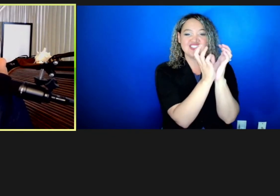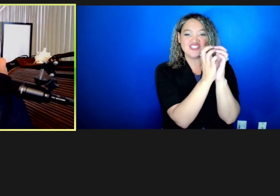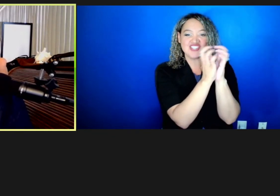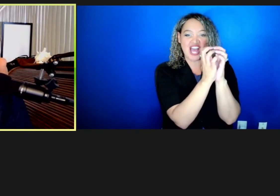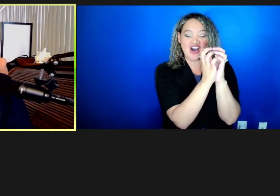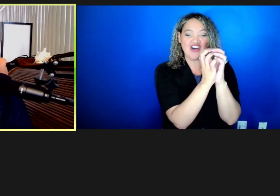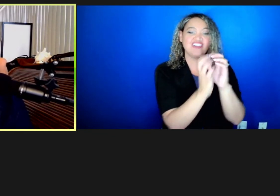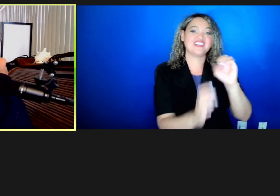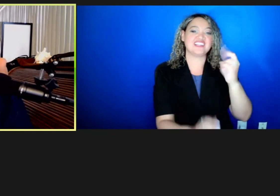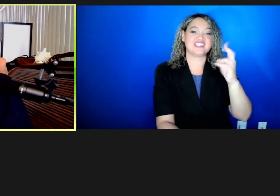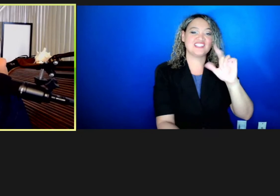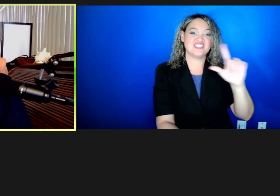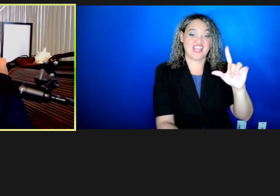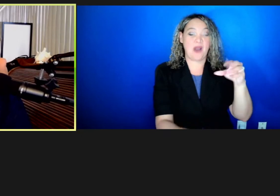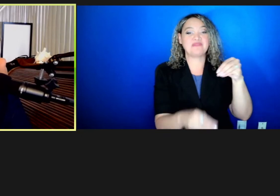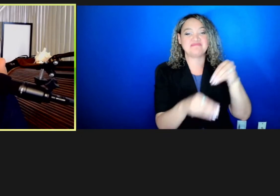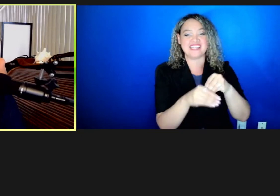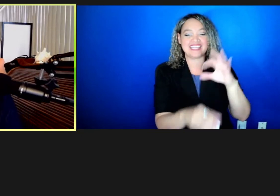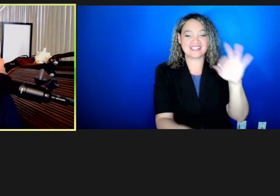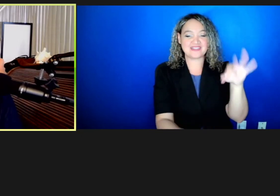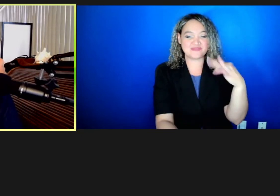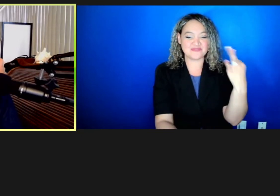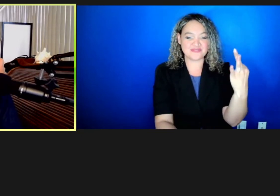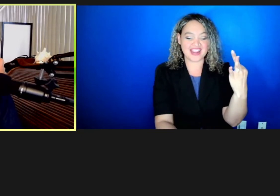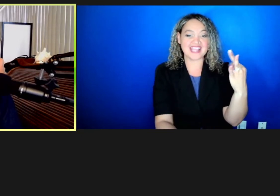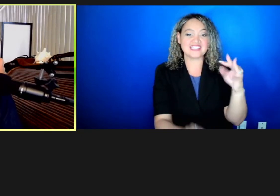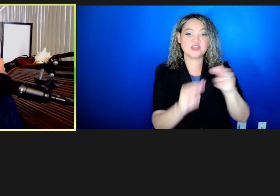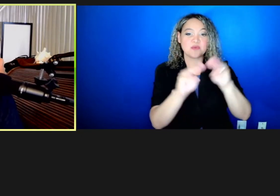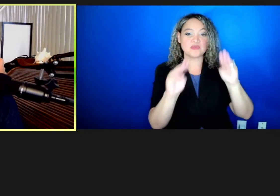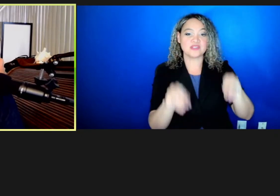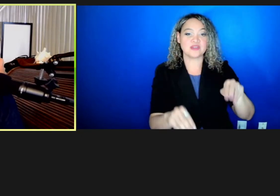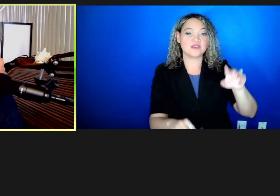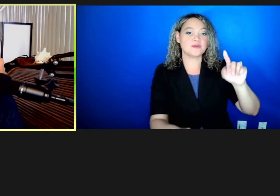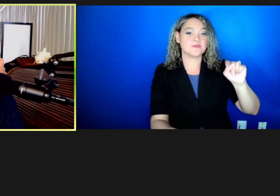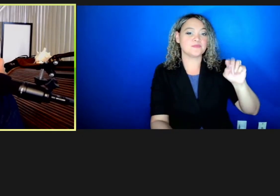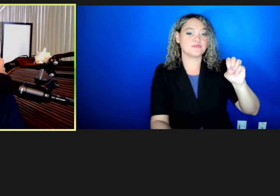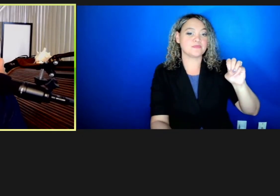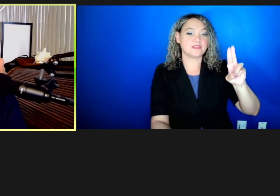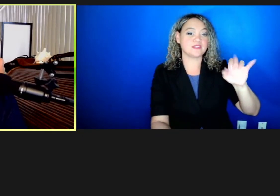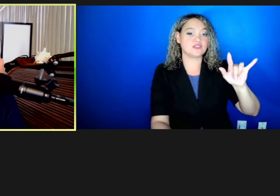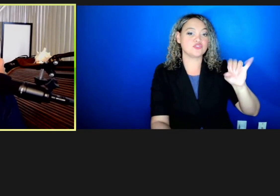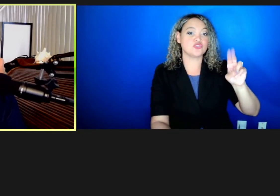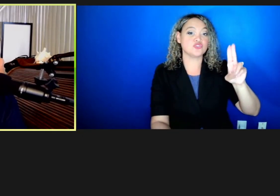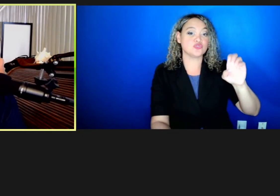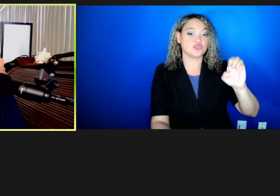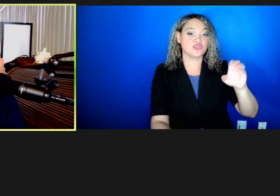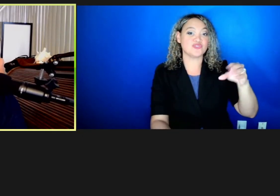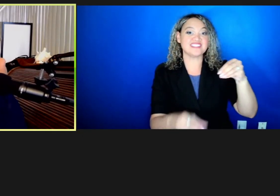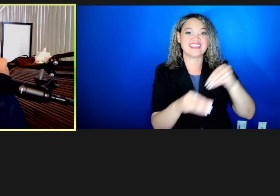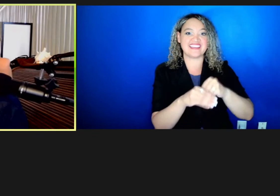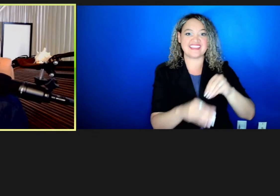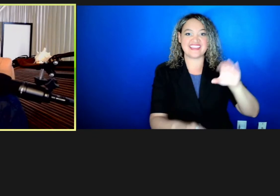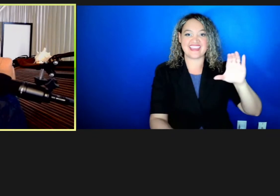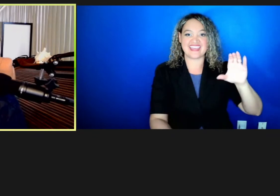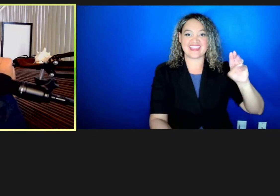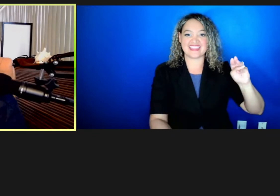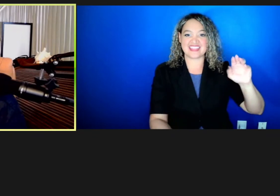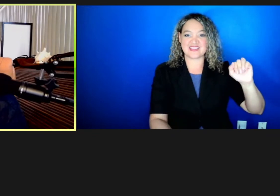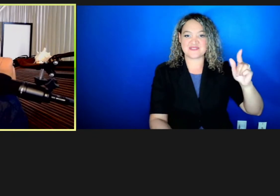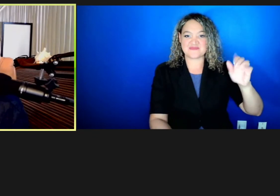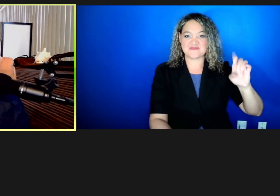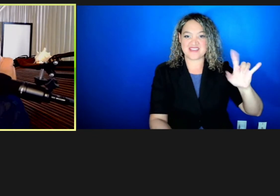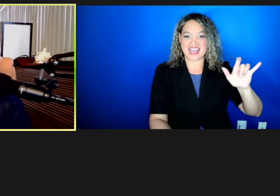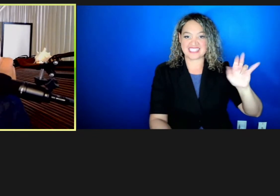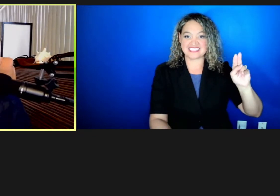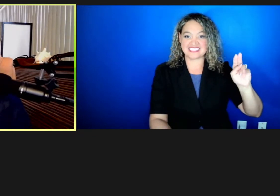Toulouse in France, found in the Magdalena caves that also held cave